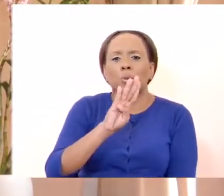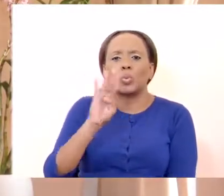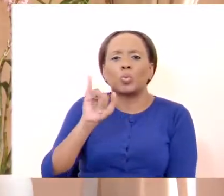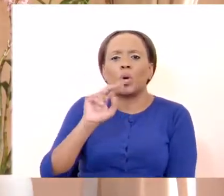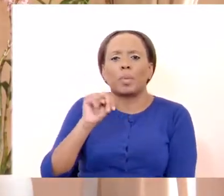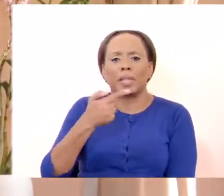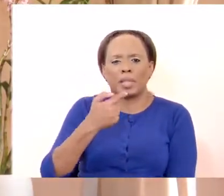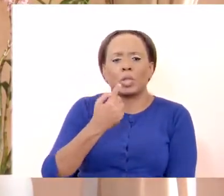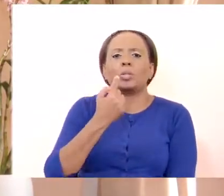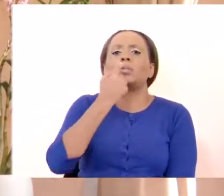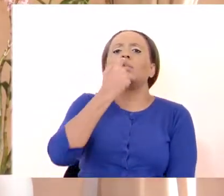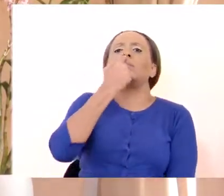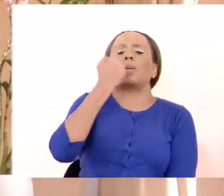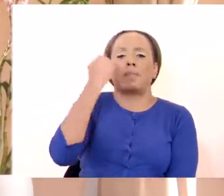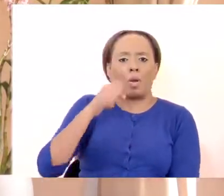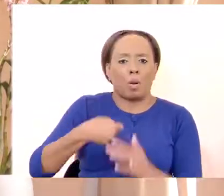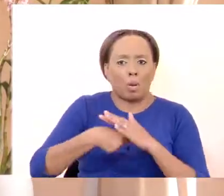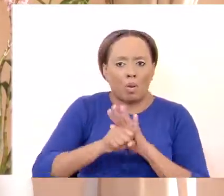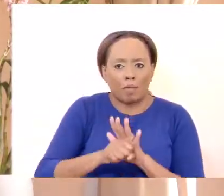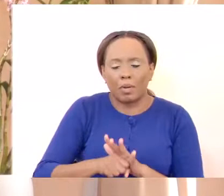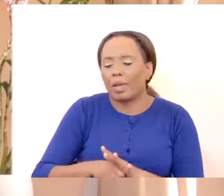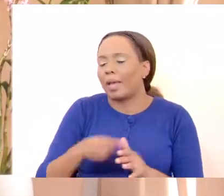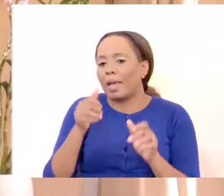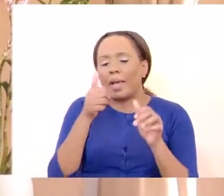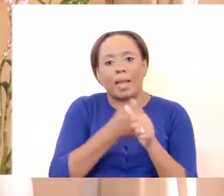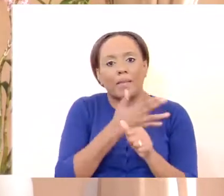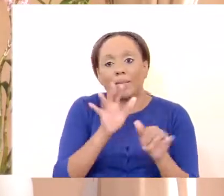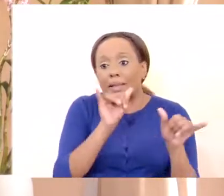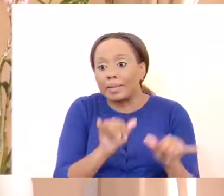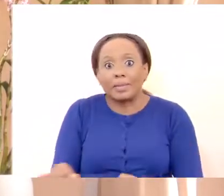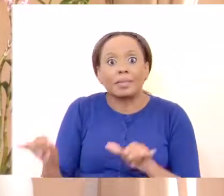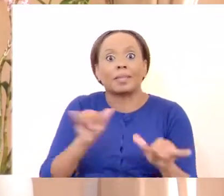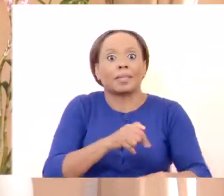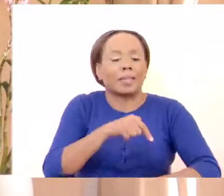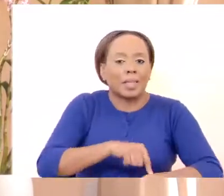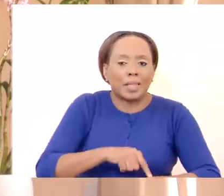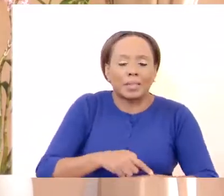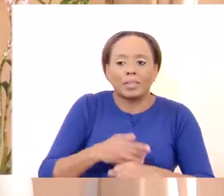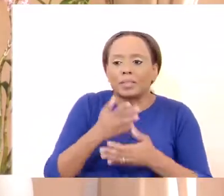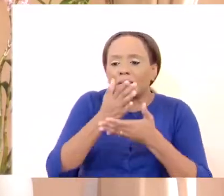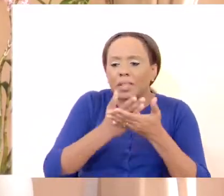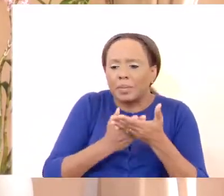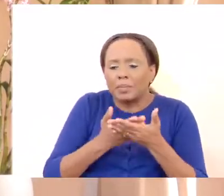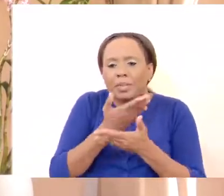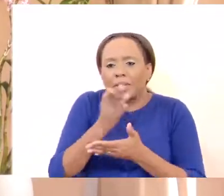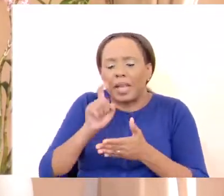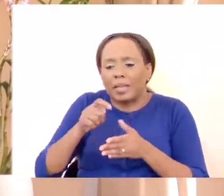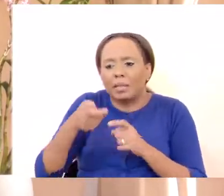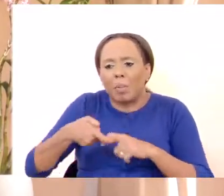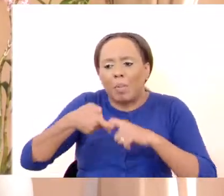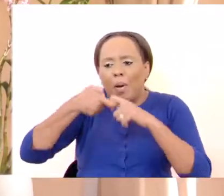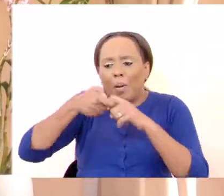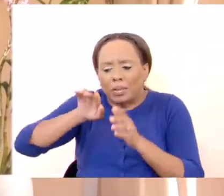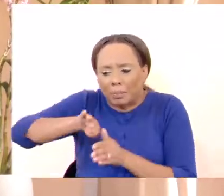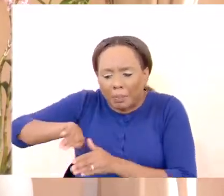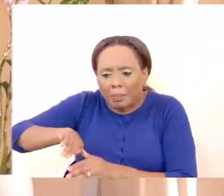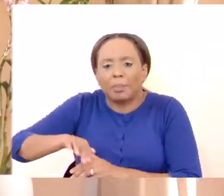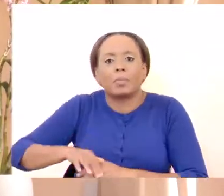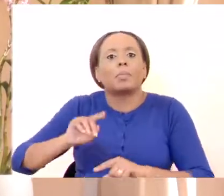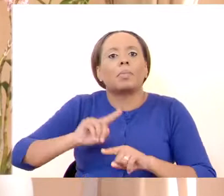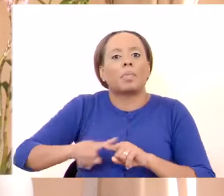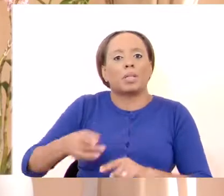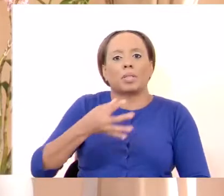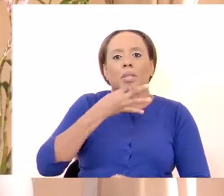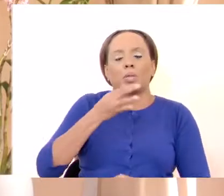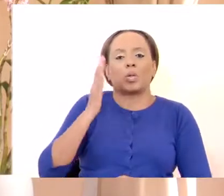and we are doing the vaccination exercise all at the same time. So there have to be some give and take as we go along. But we are hoping